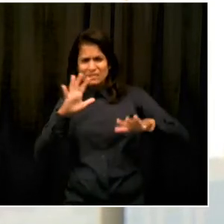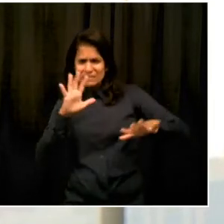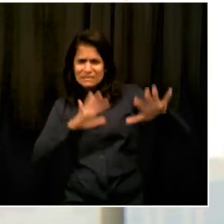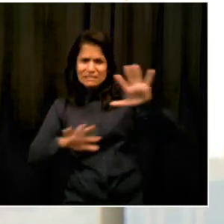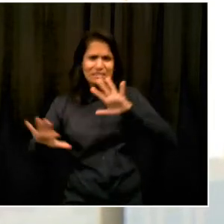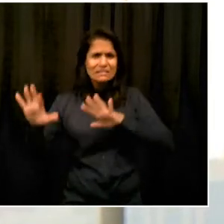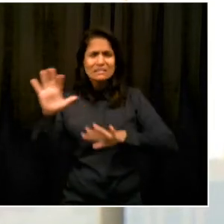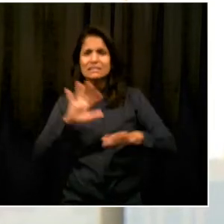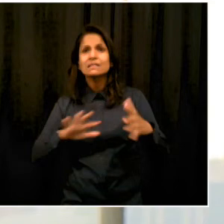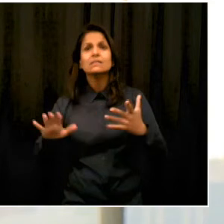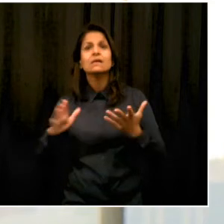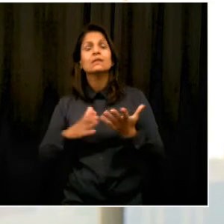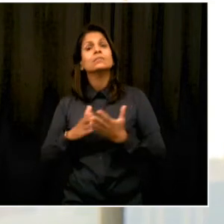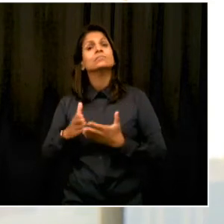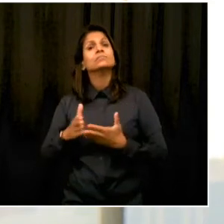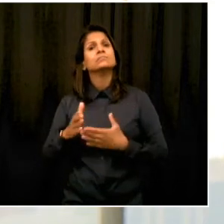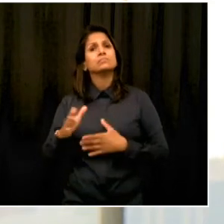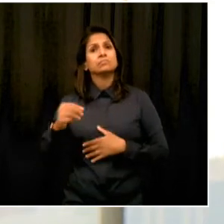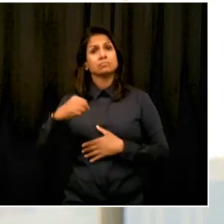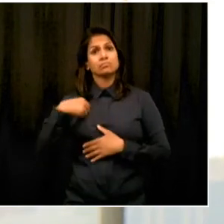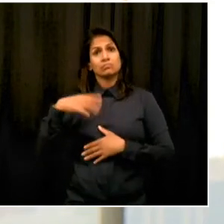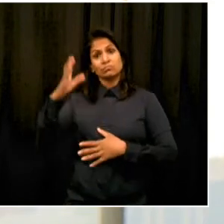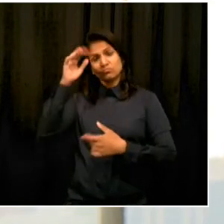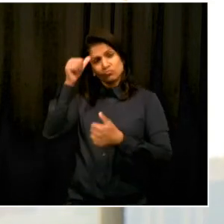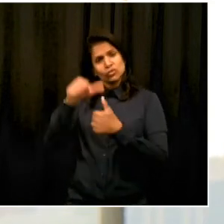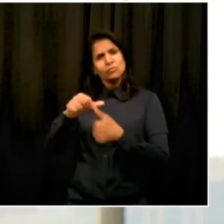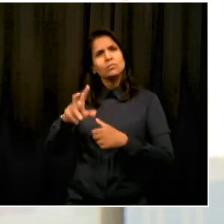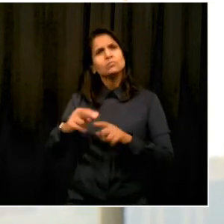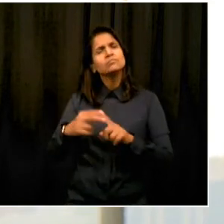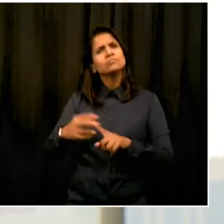forget all the times we asked for testing and weren't given it.